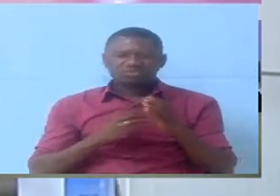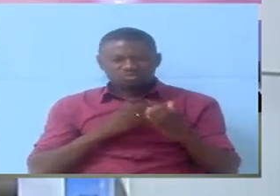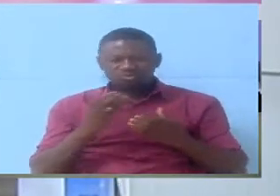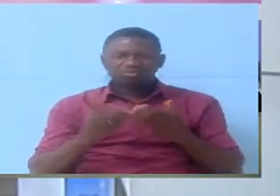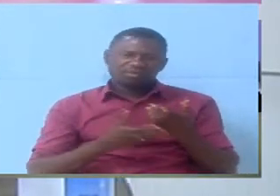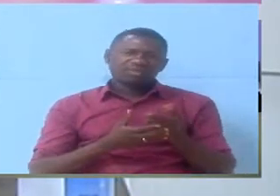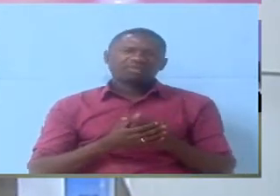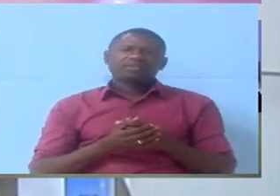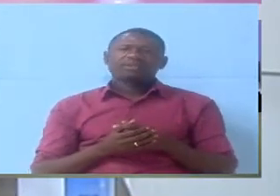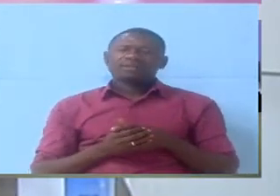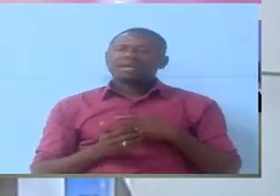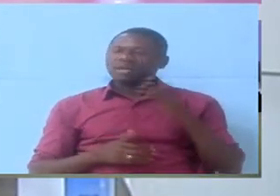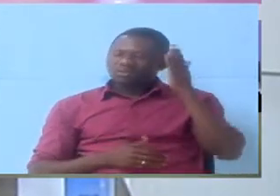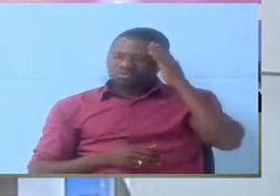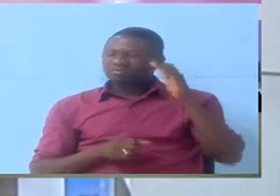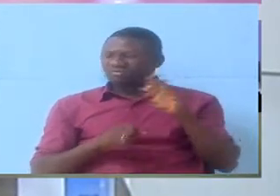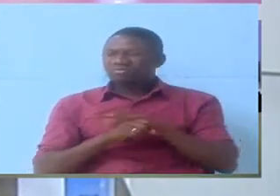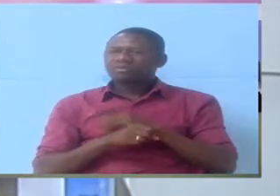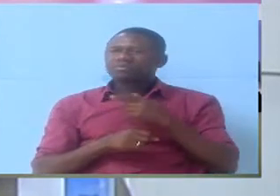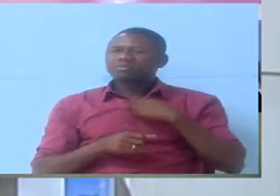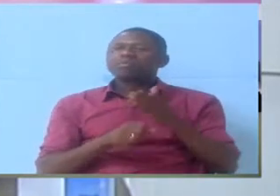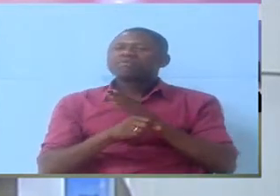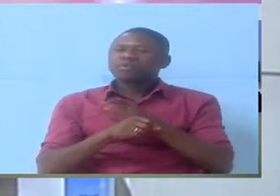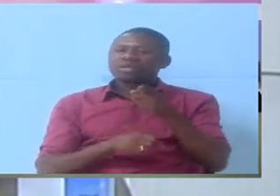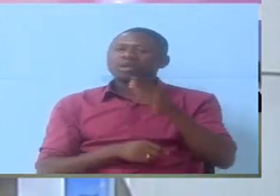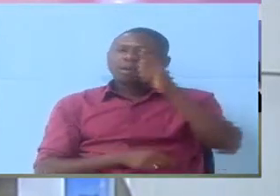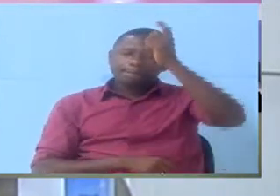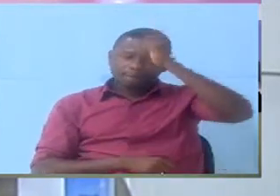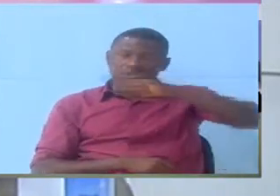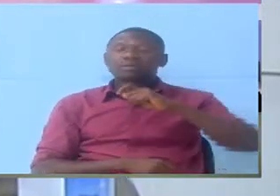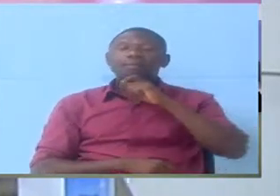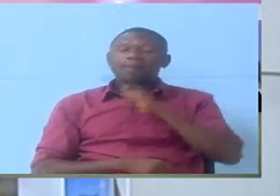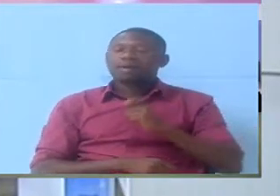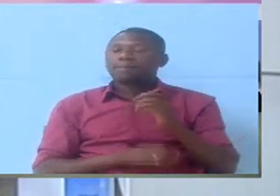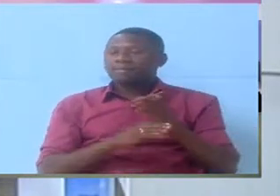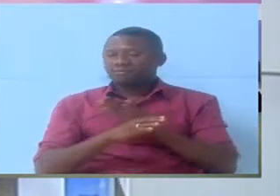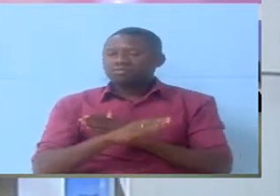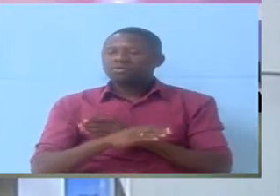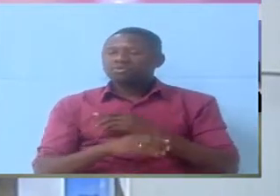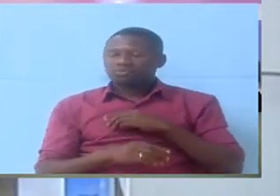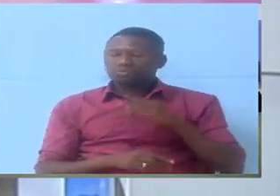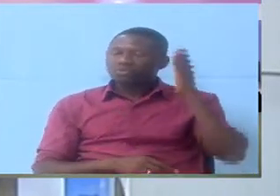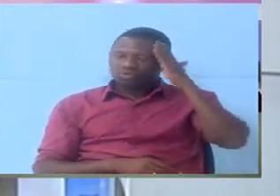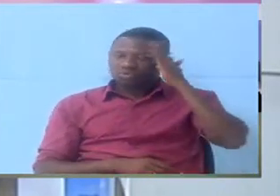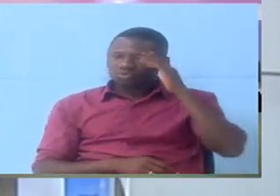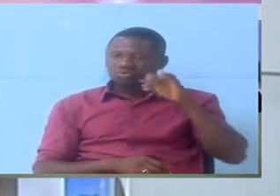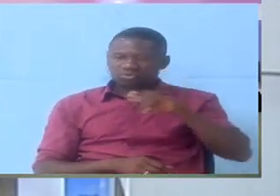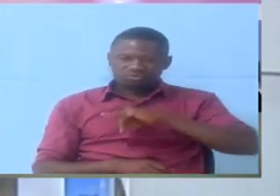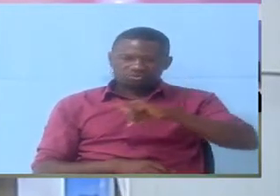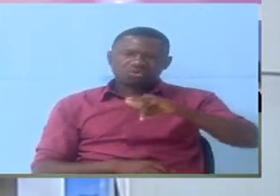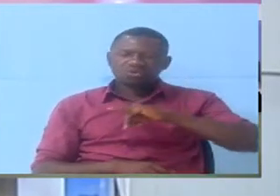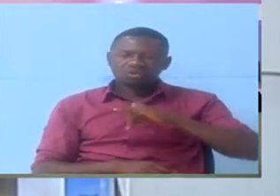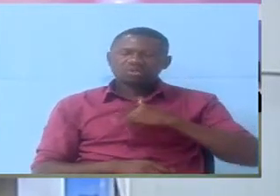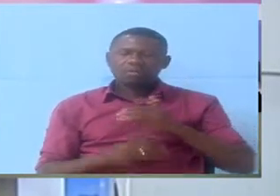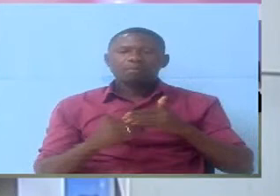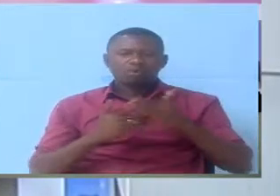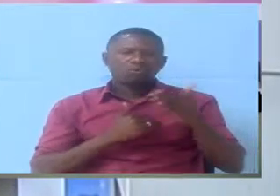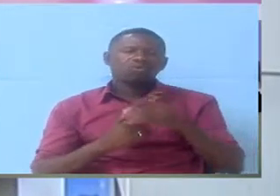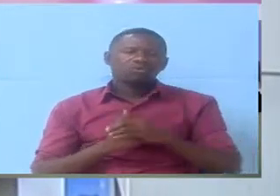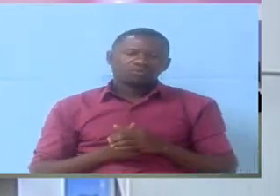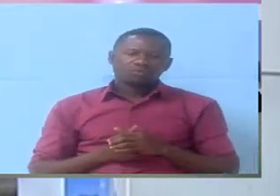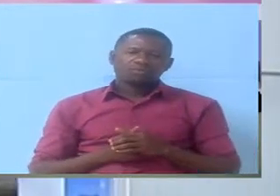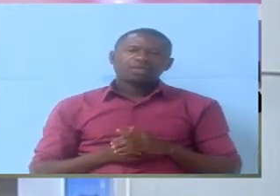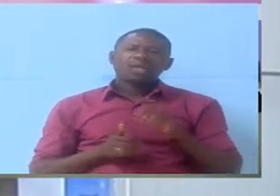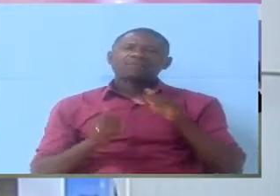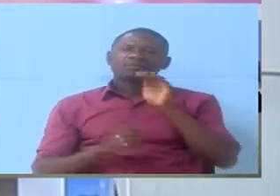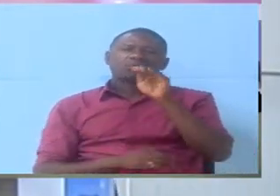He been an original police officer. Atadumu police olti kabirin juna. So we know each other too well. Nganyolo mbake lefana. So he called me. Ayun